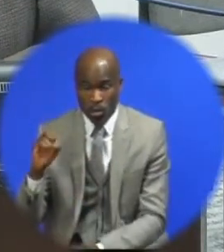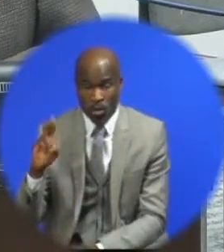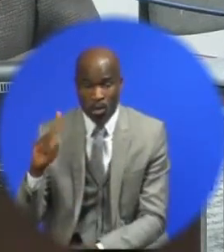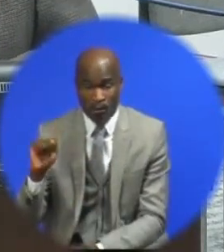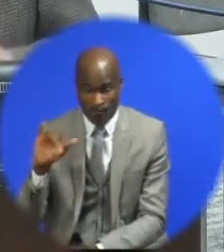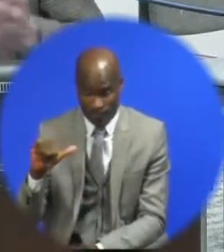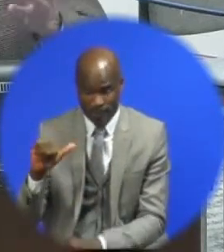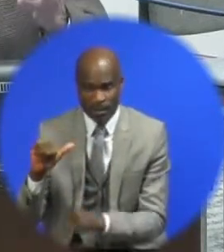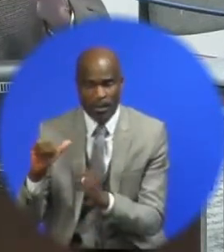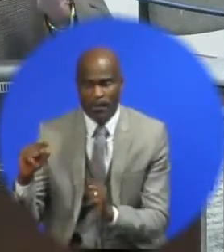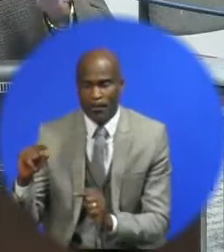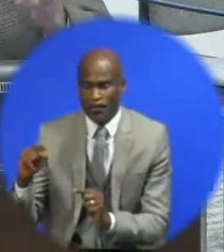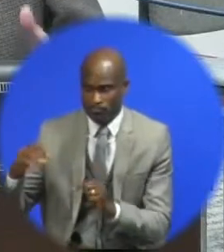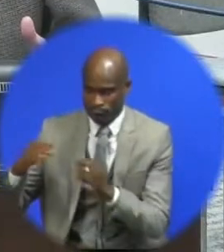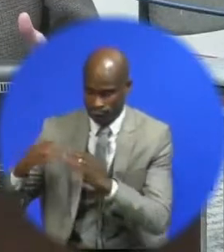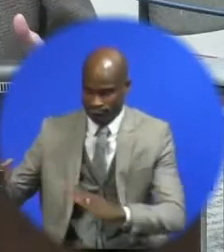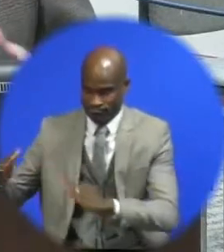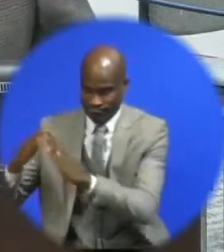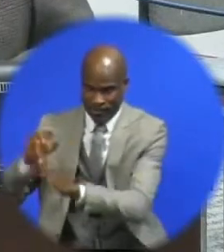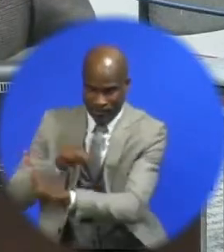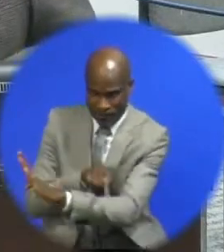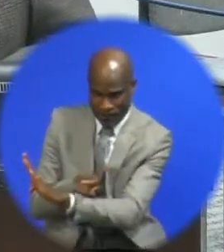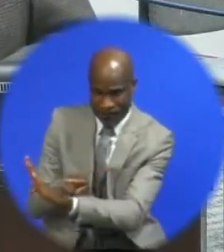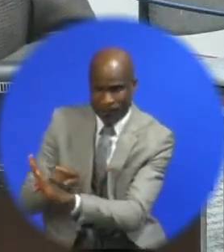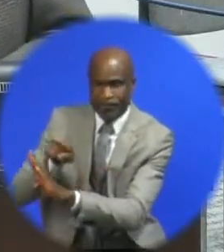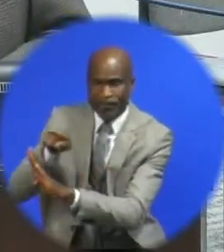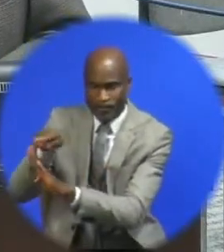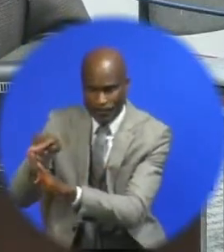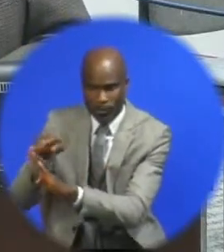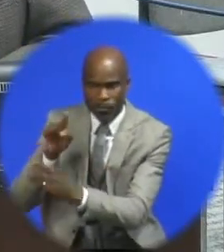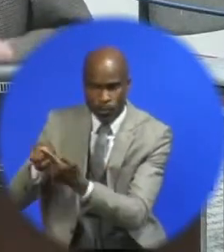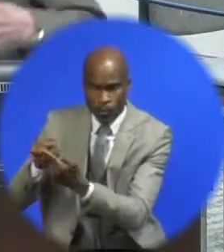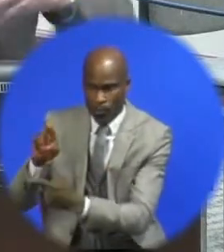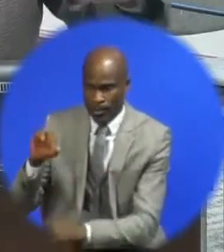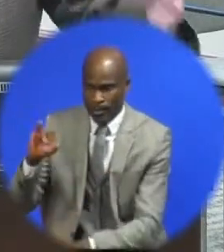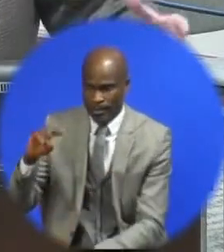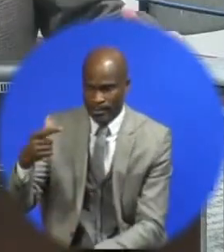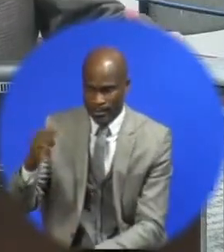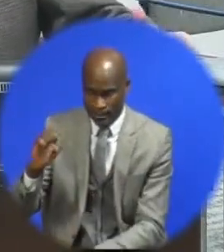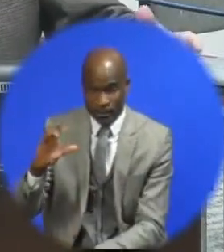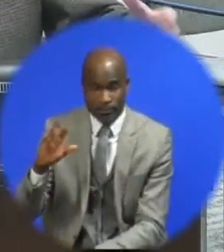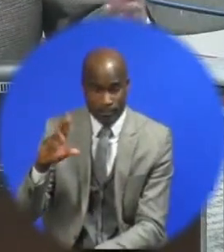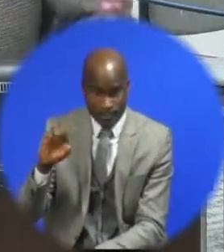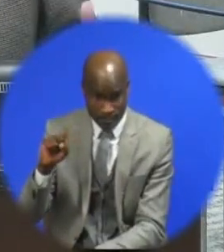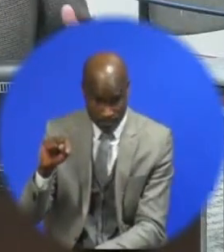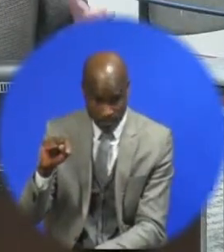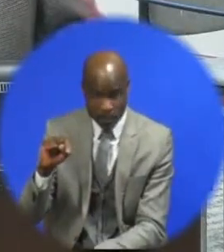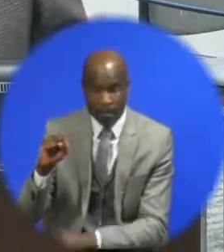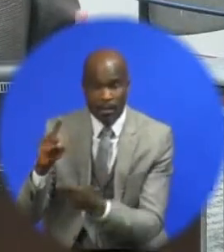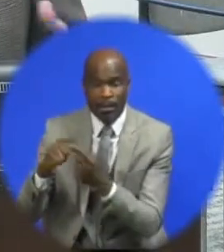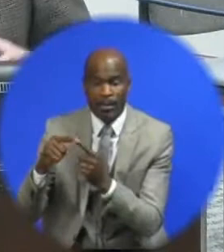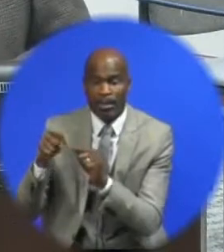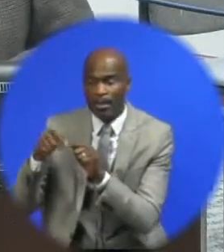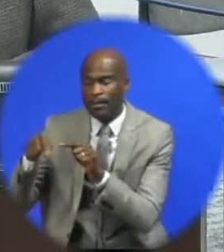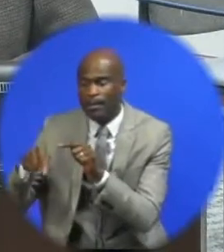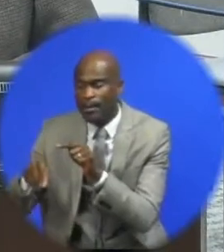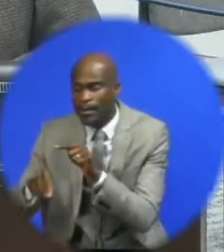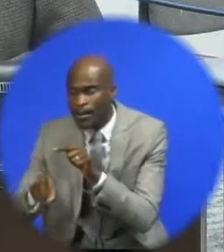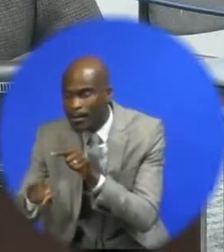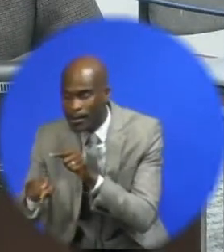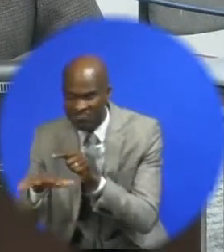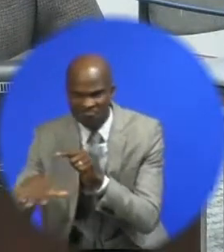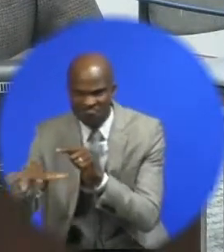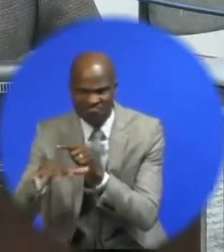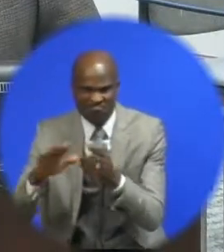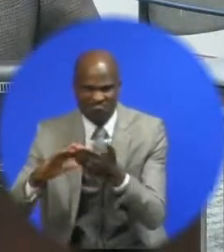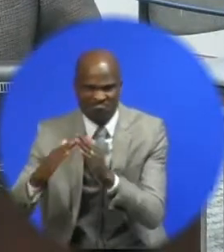Ridgecrest. The next key link is from Ridgecrest there into Black Mountain. Black Mountain is very interested in working with